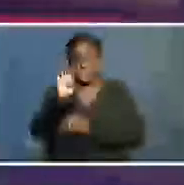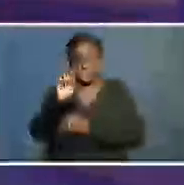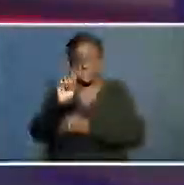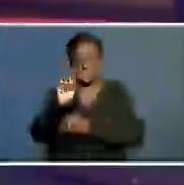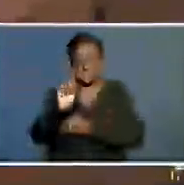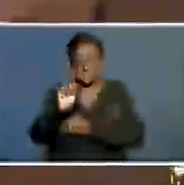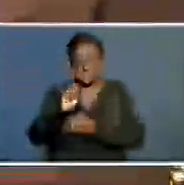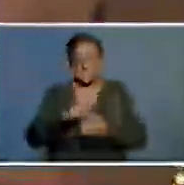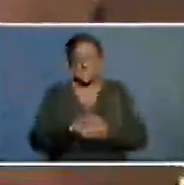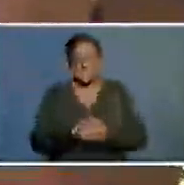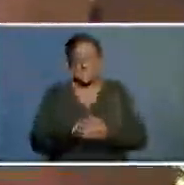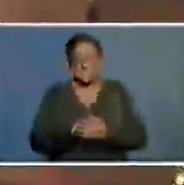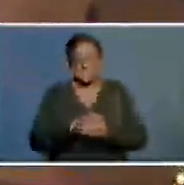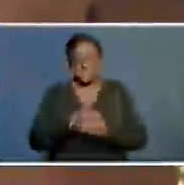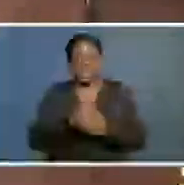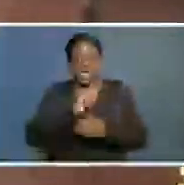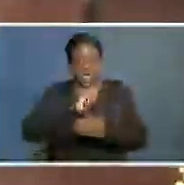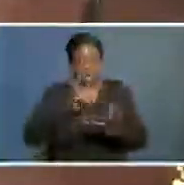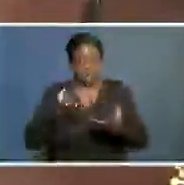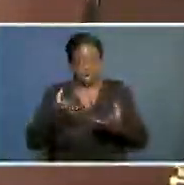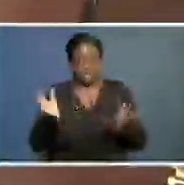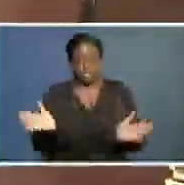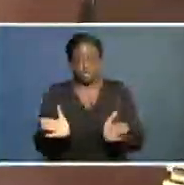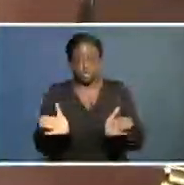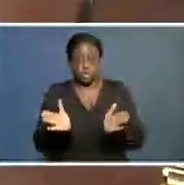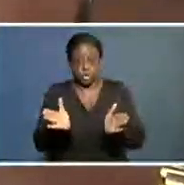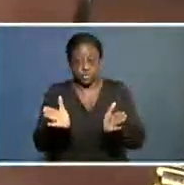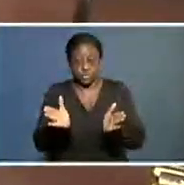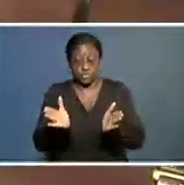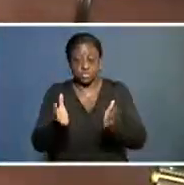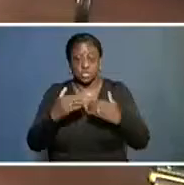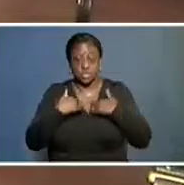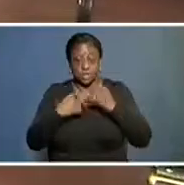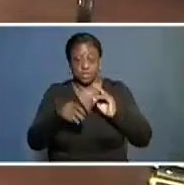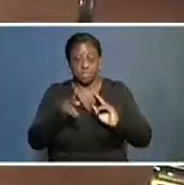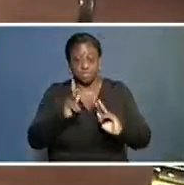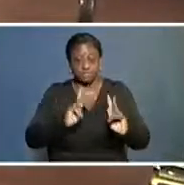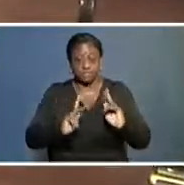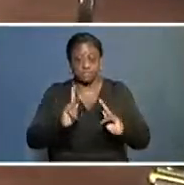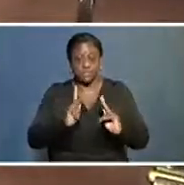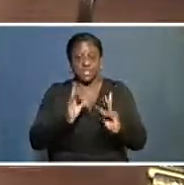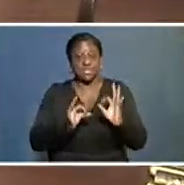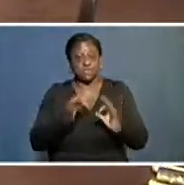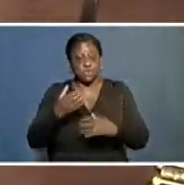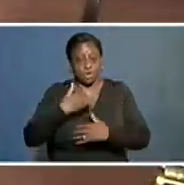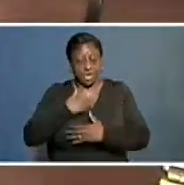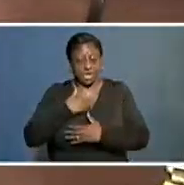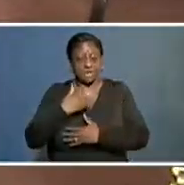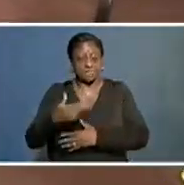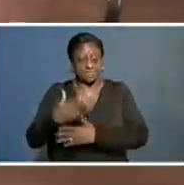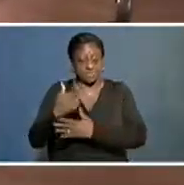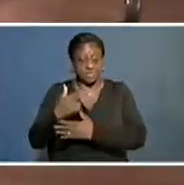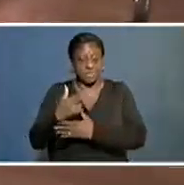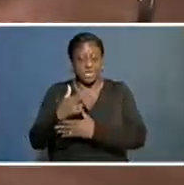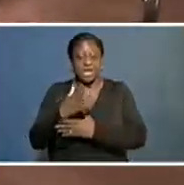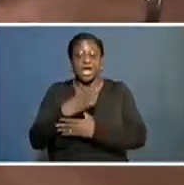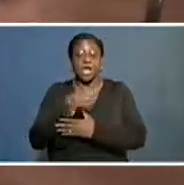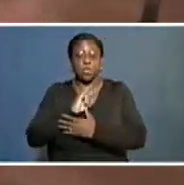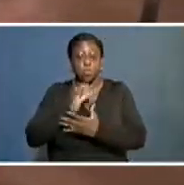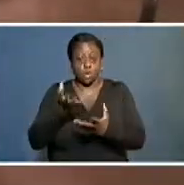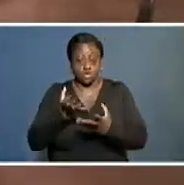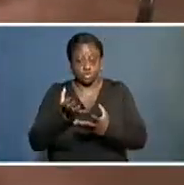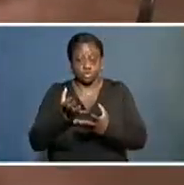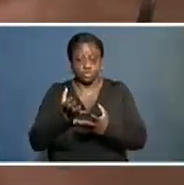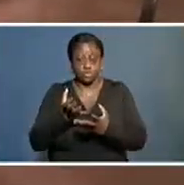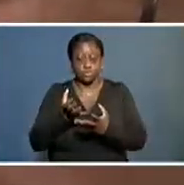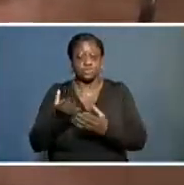I would like to encourage young men who may be in possession of firearms. I would like to encourage them to turn those